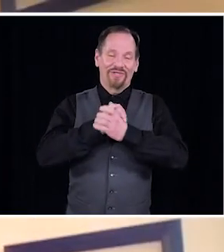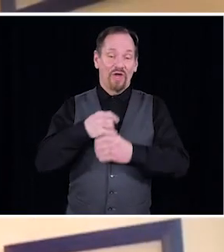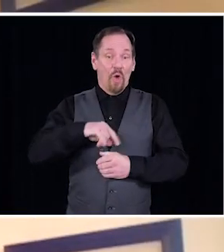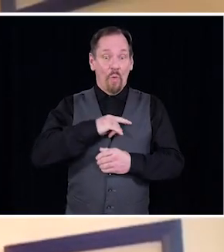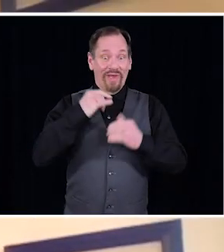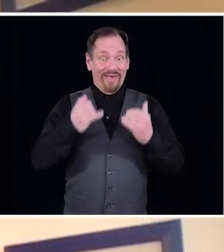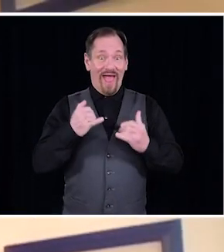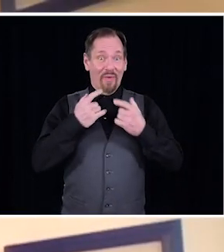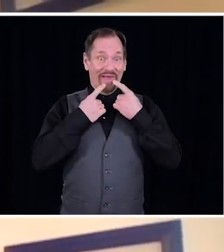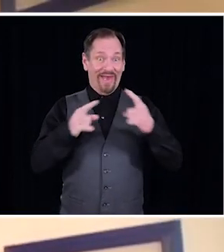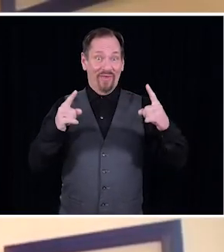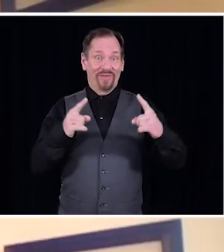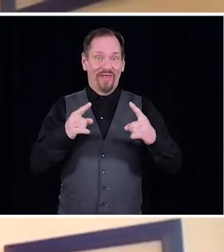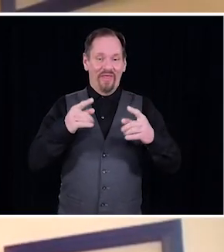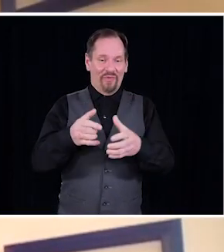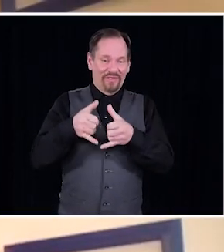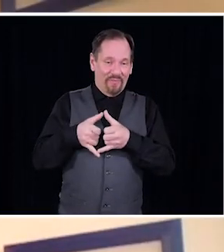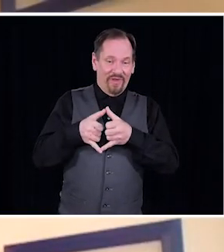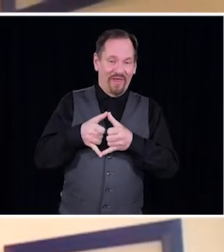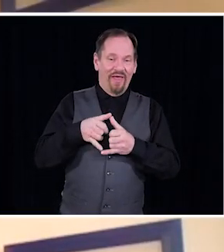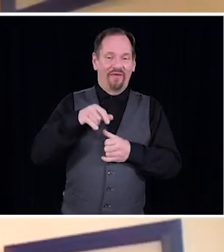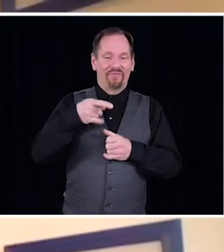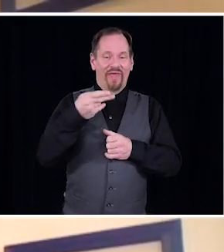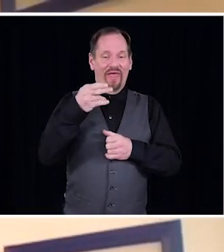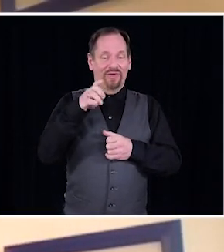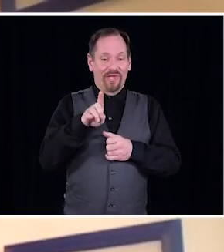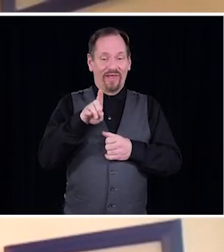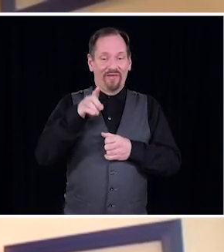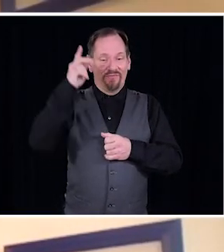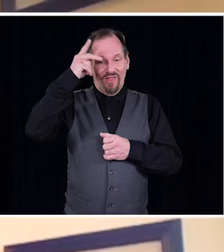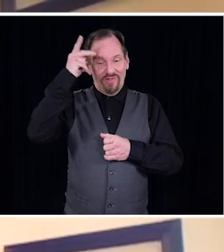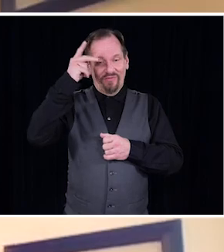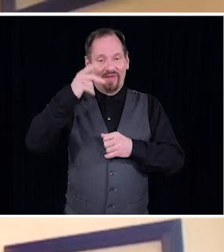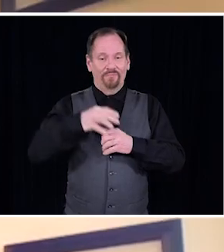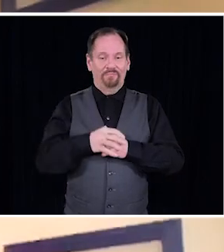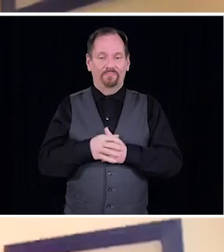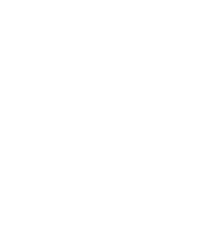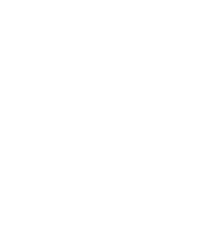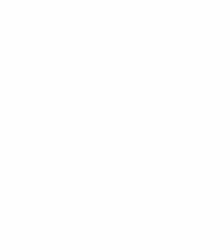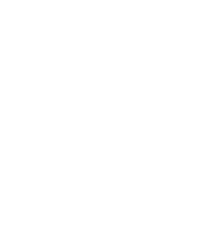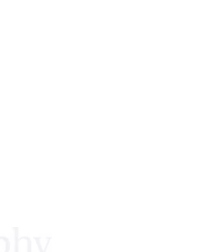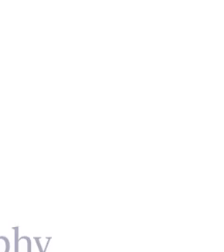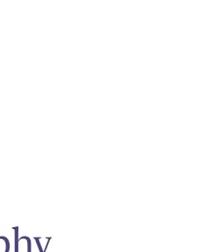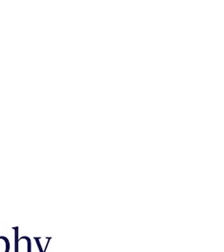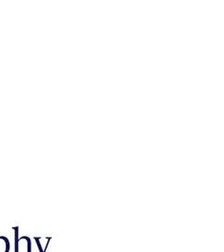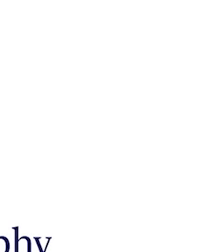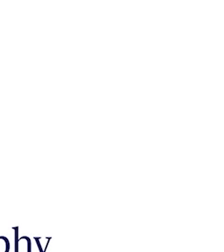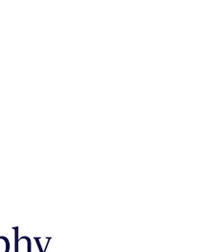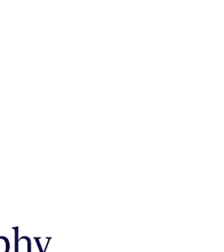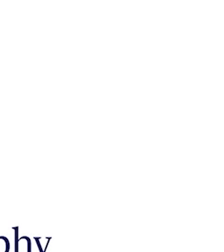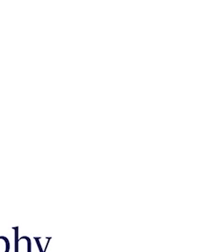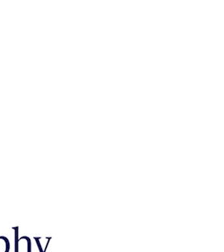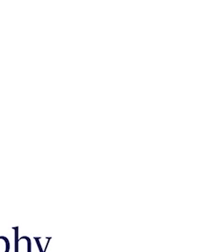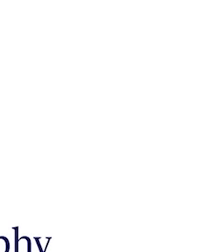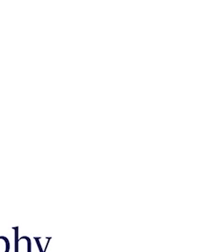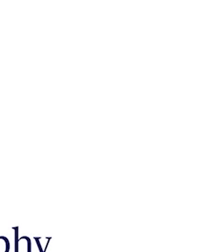Congratulations. We will now announce the recipients of the Doctor of Philosophy degree. Mona Behuth.